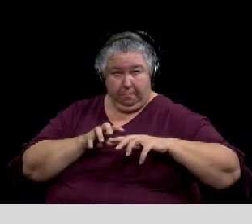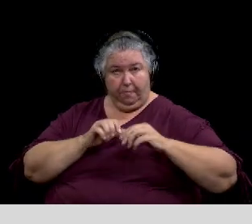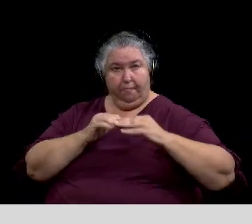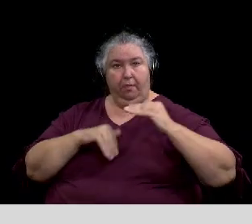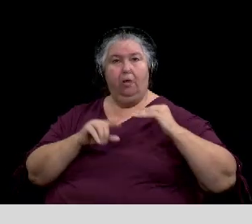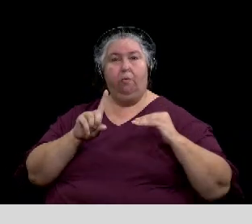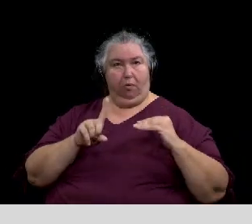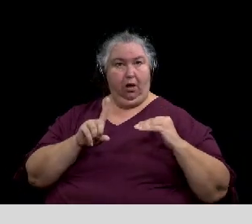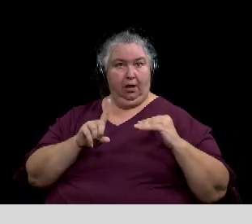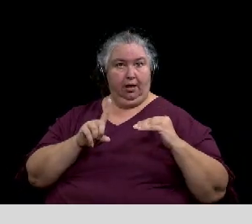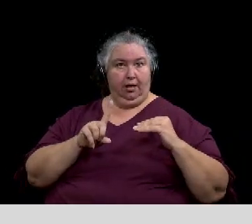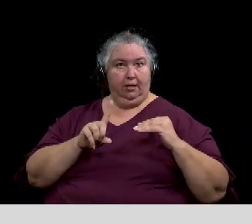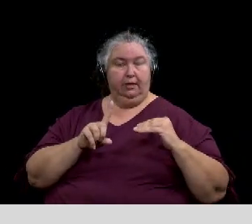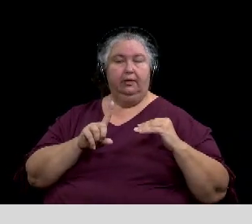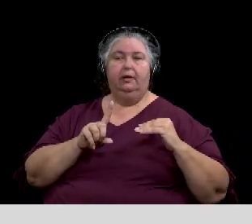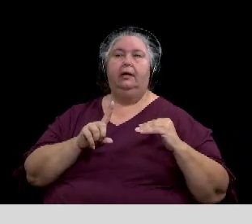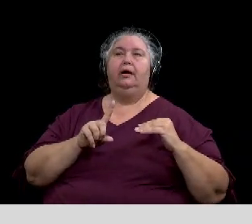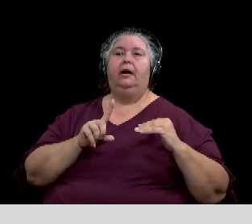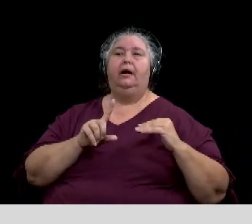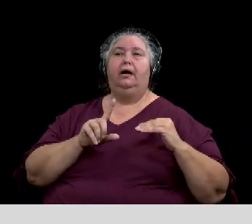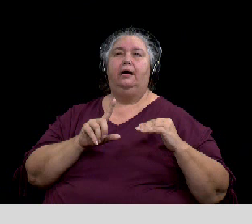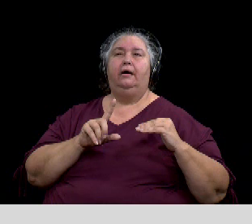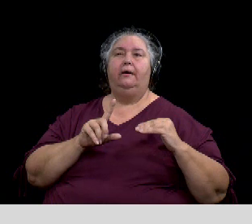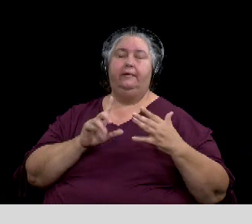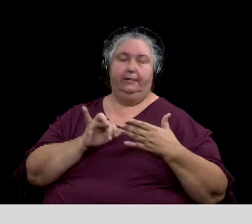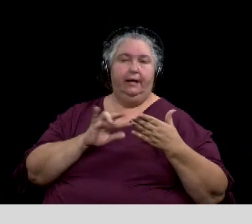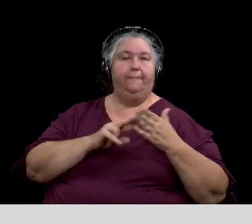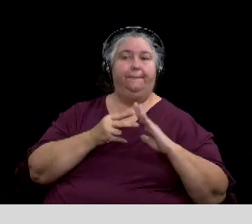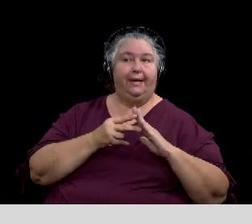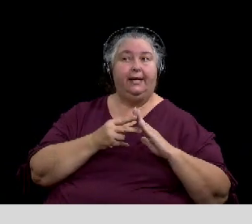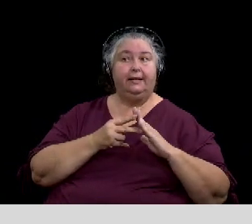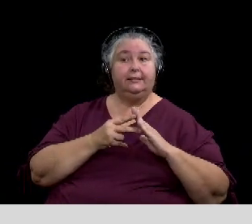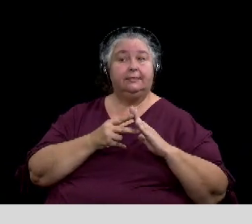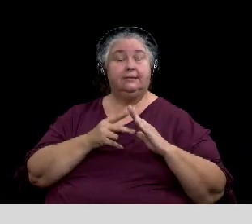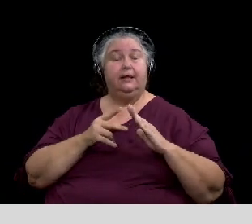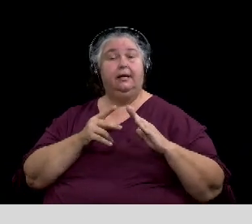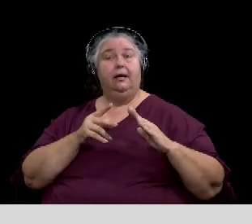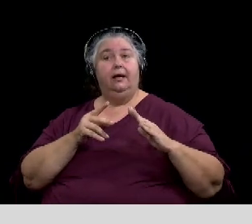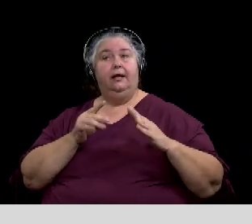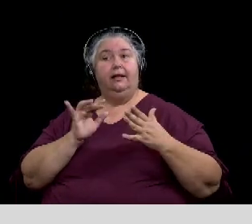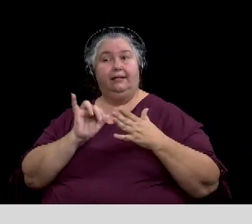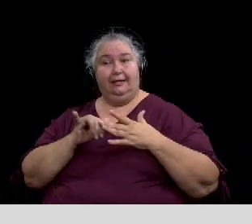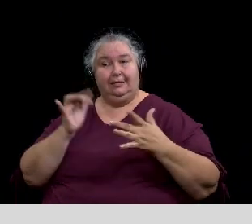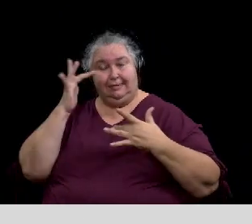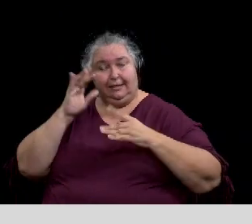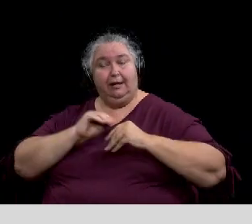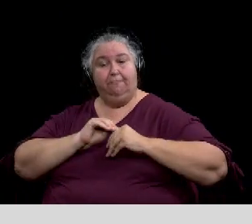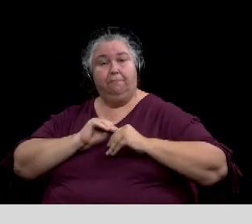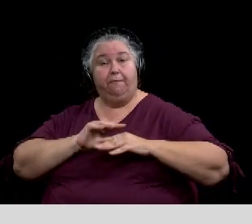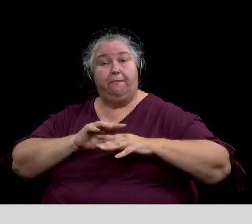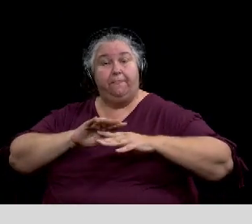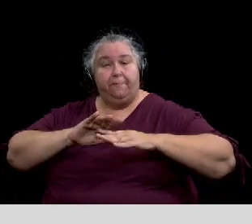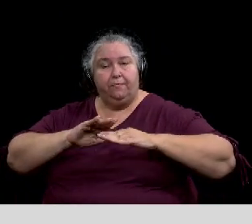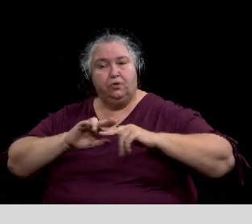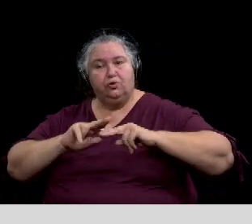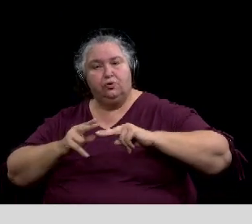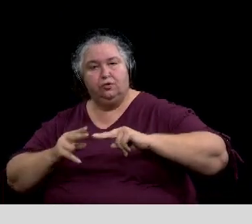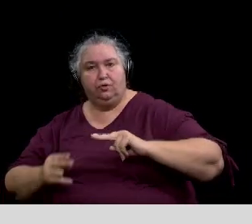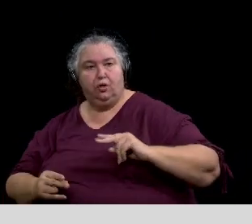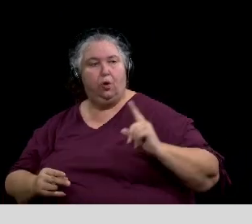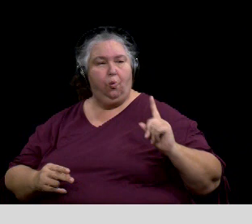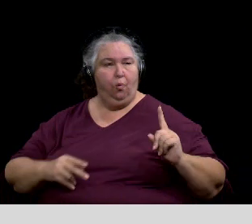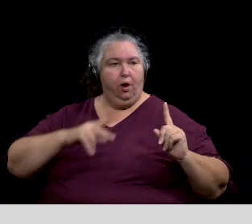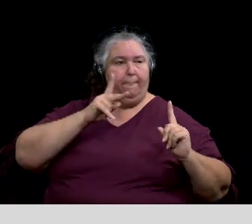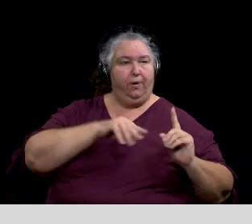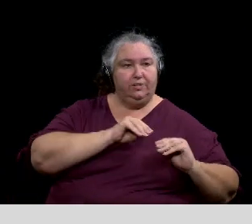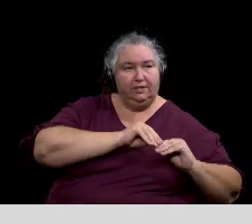1, which indicates that the epidemic is on the decline. One individual spreads the virus with fewer